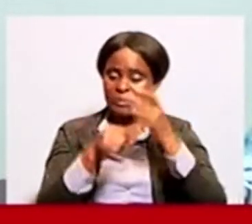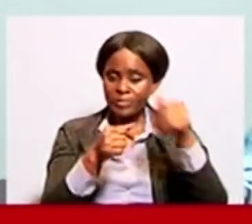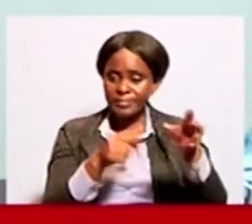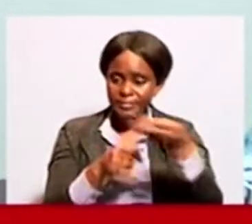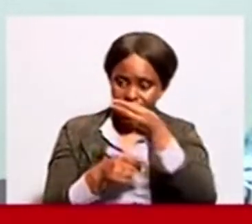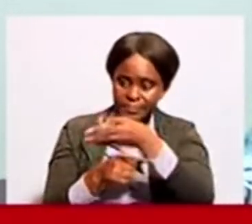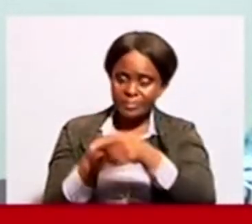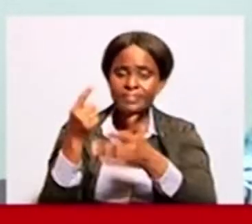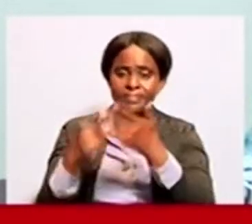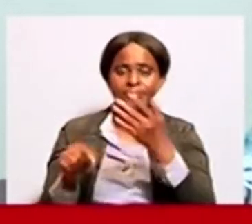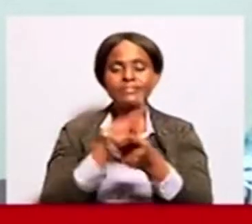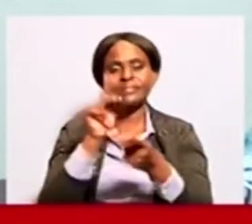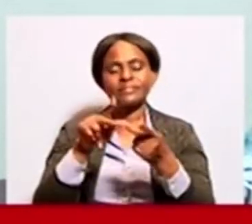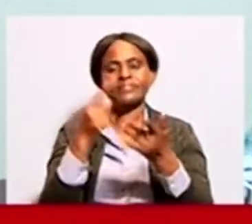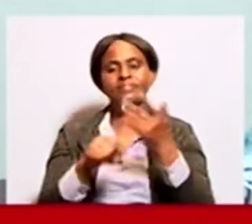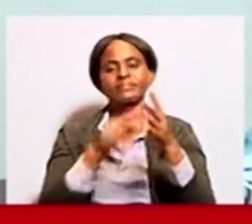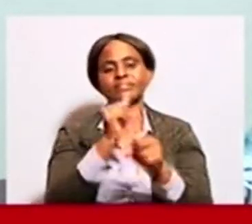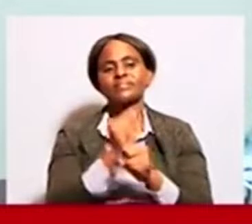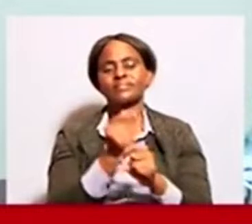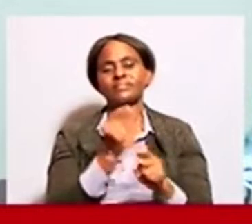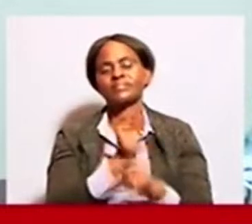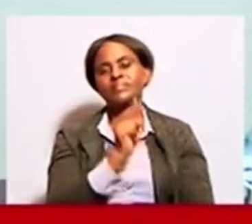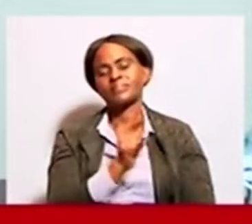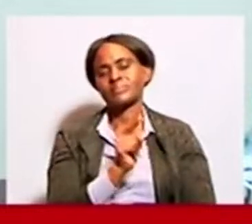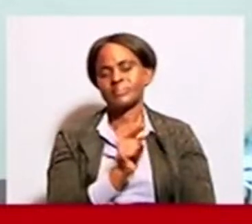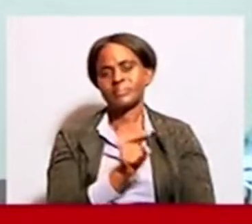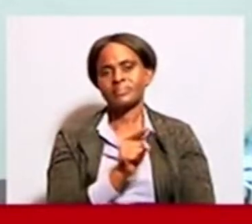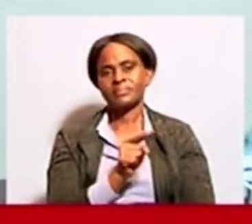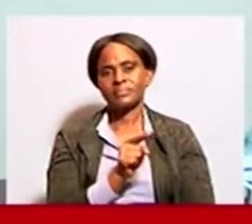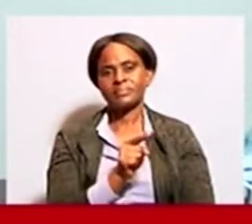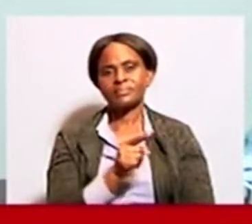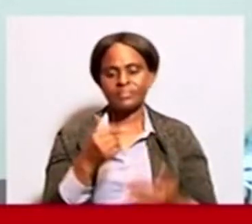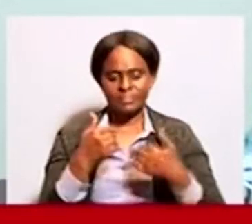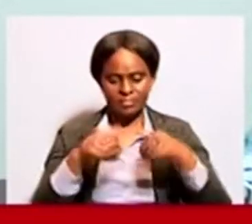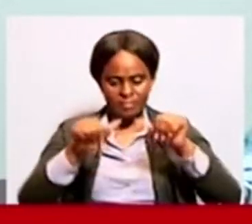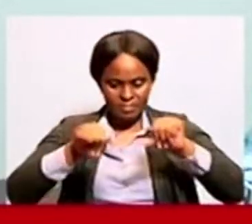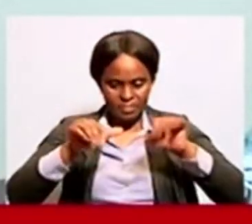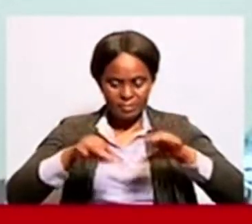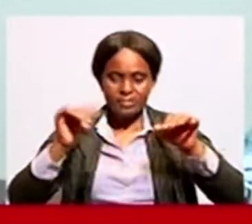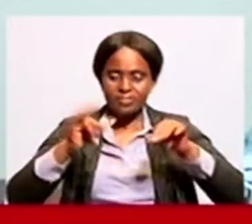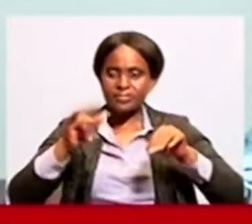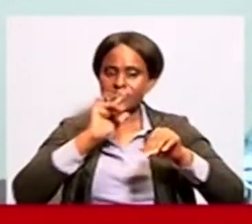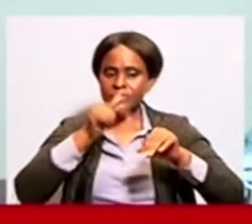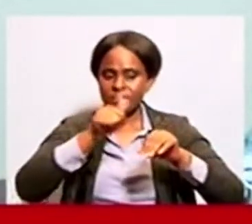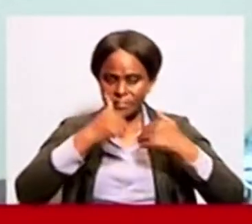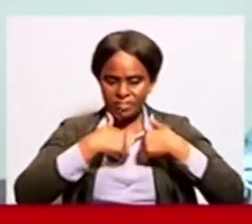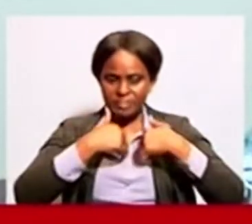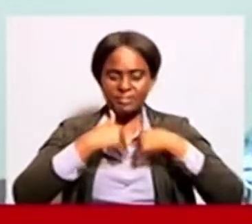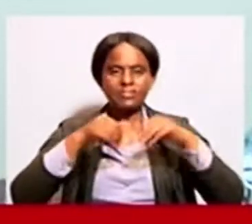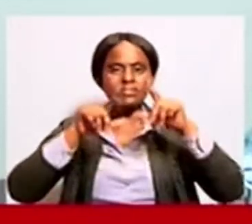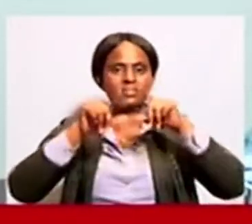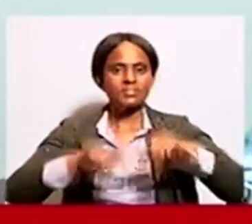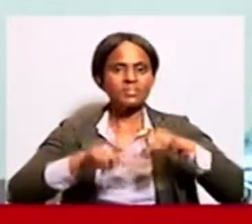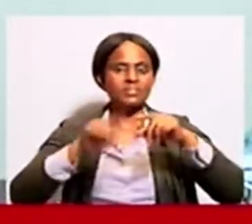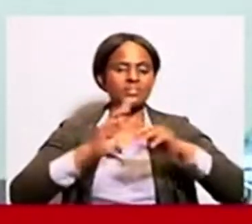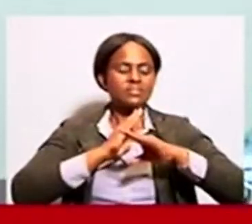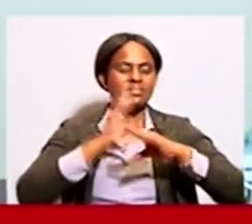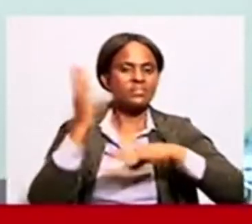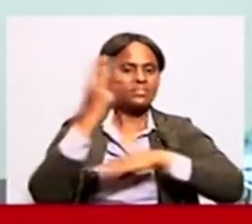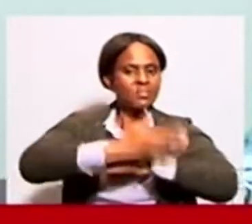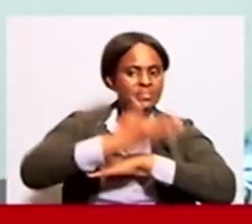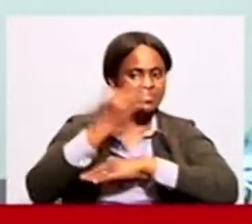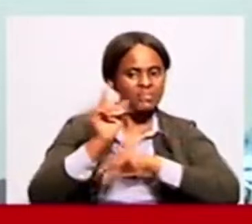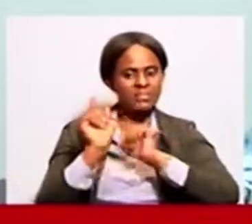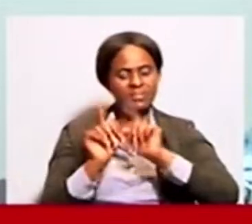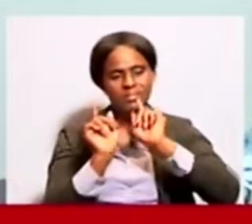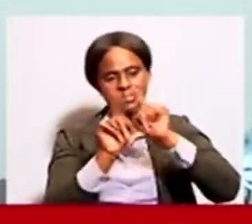tallies with what is obtaining there. They are auditors, of course, they have no boundaries. They would go and